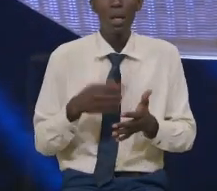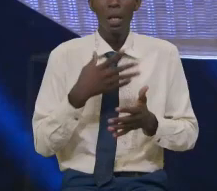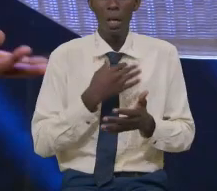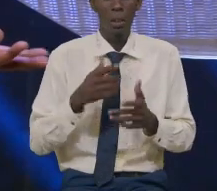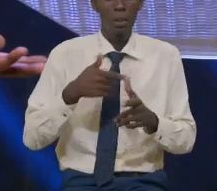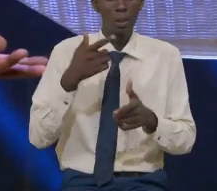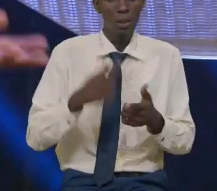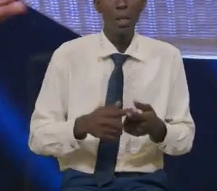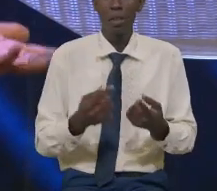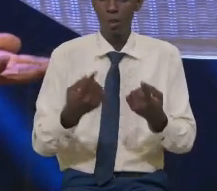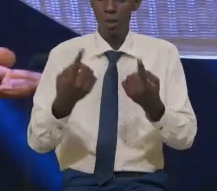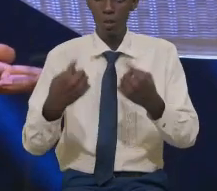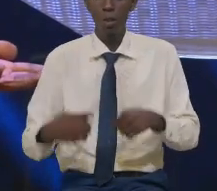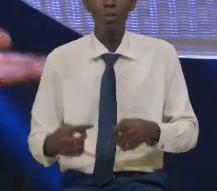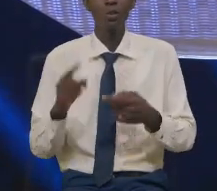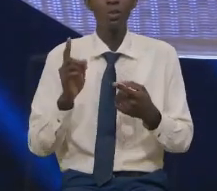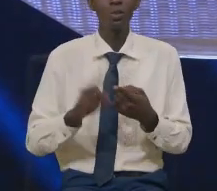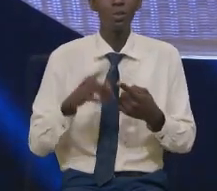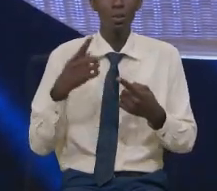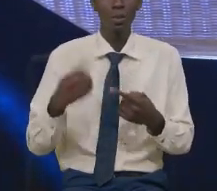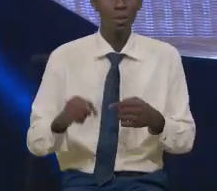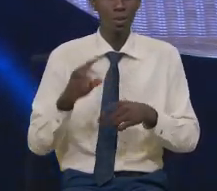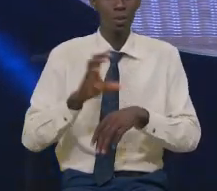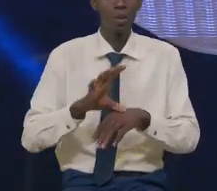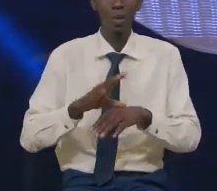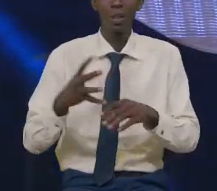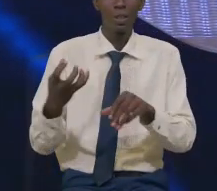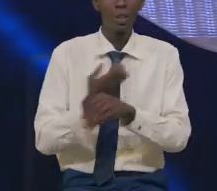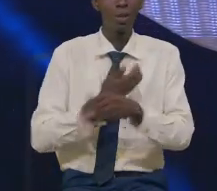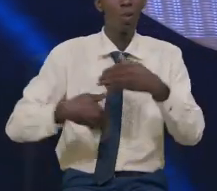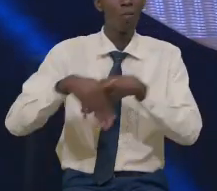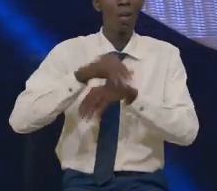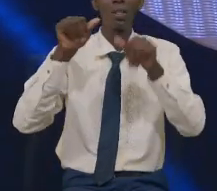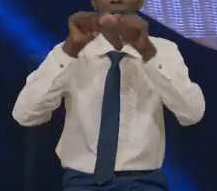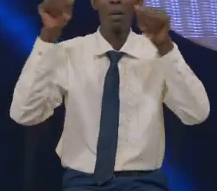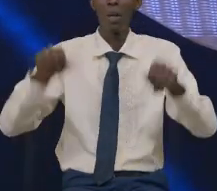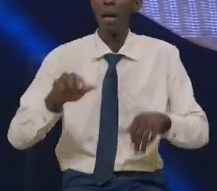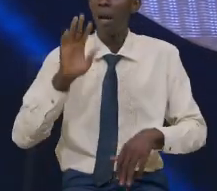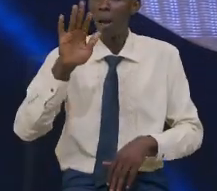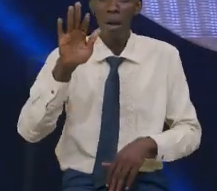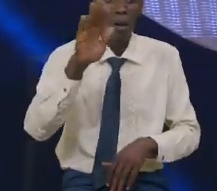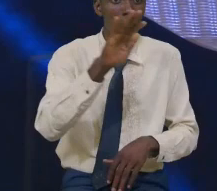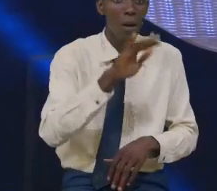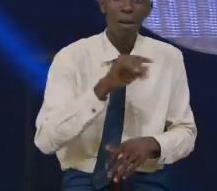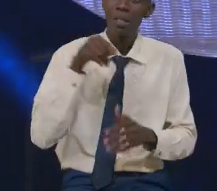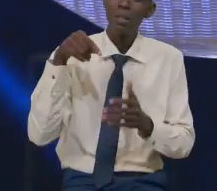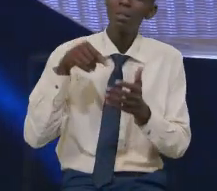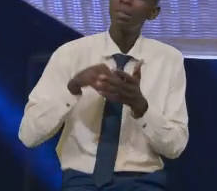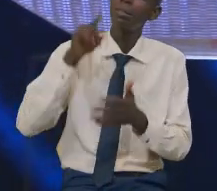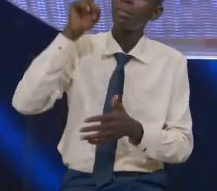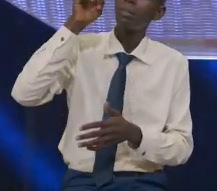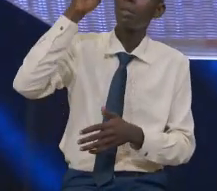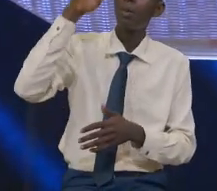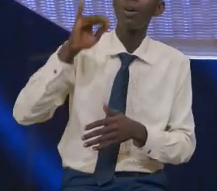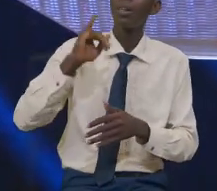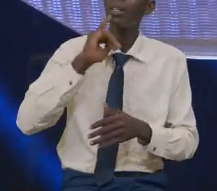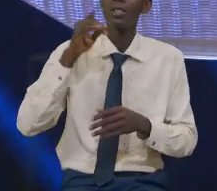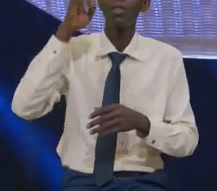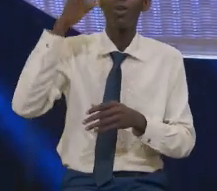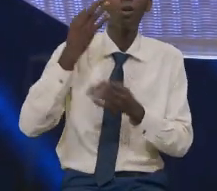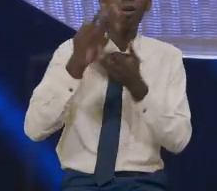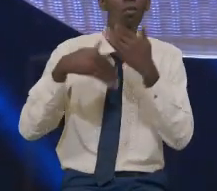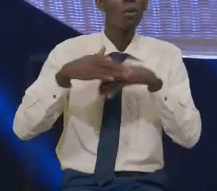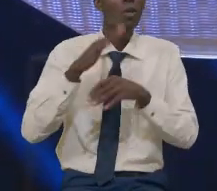there, he takes over the pulpit and he says, this God is the God of heaven. Some people would like to